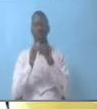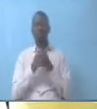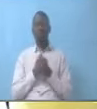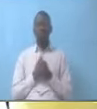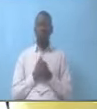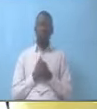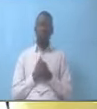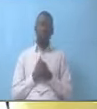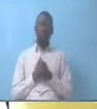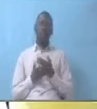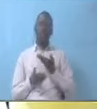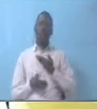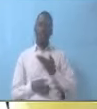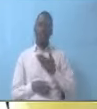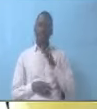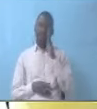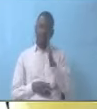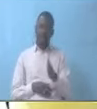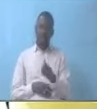Right to clean